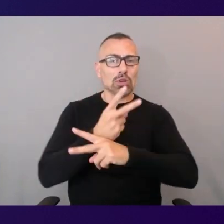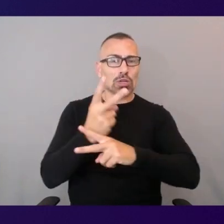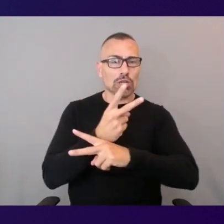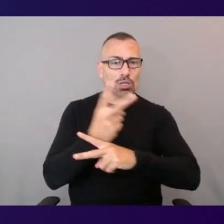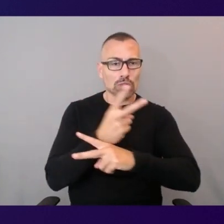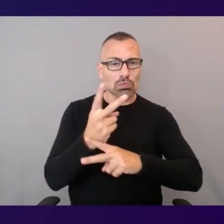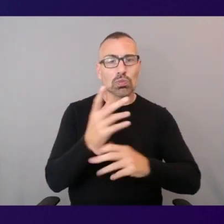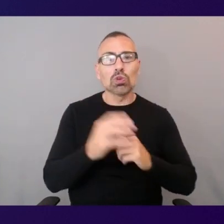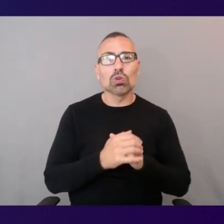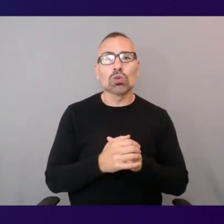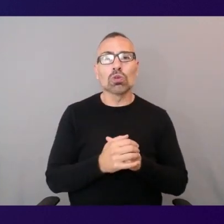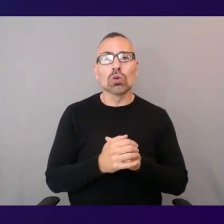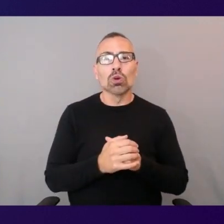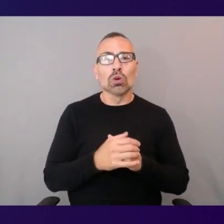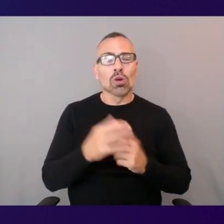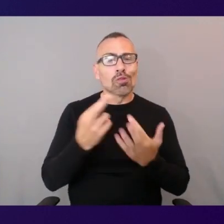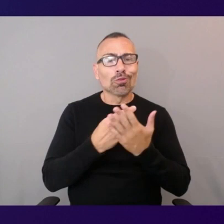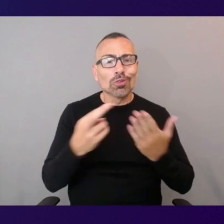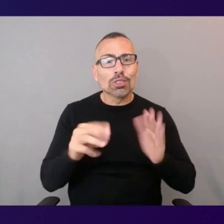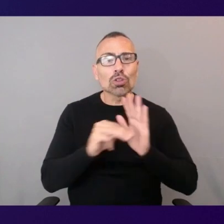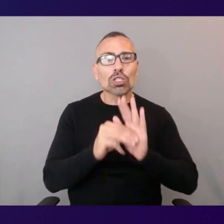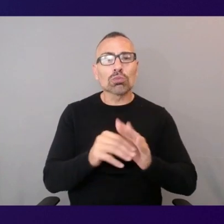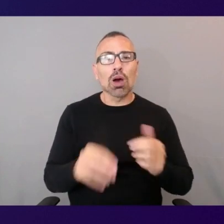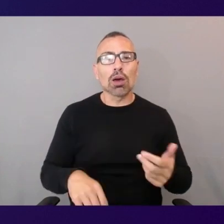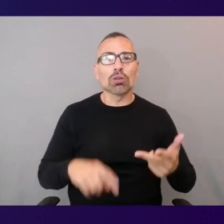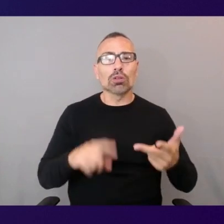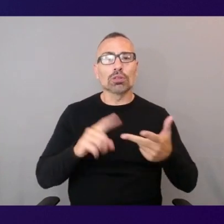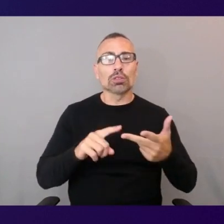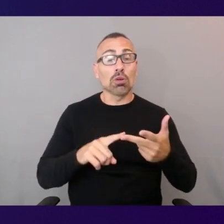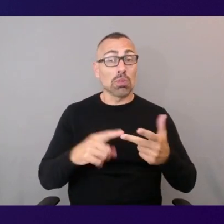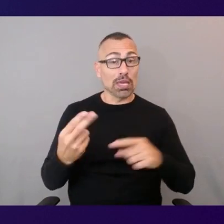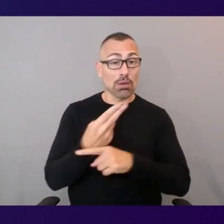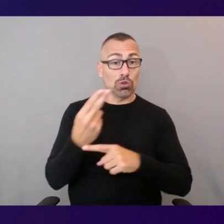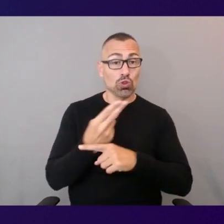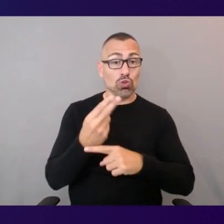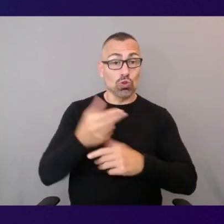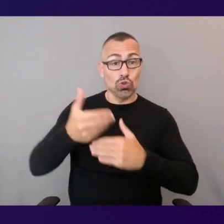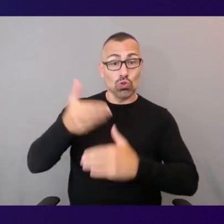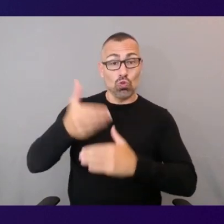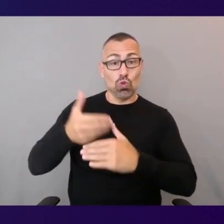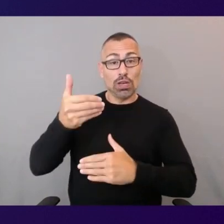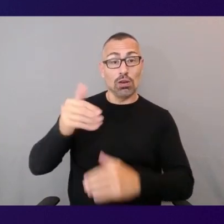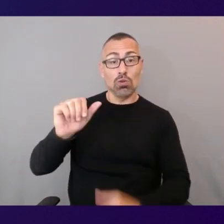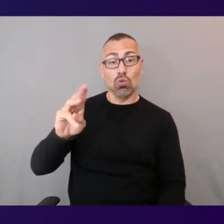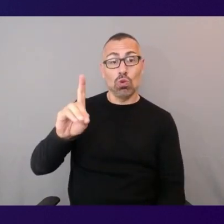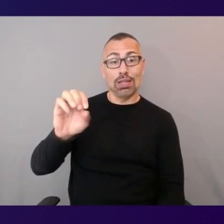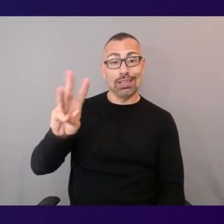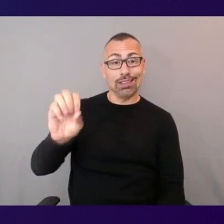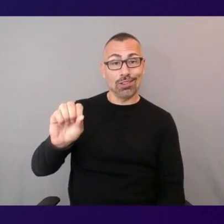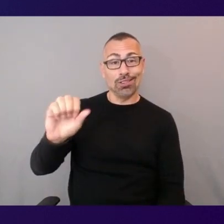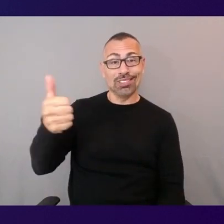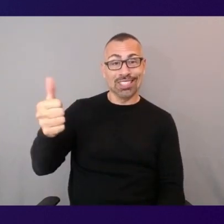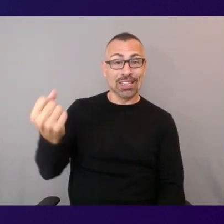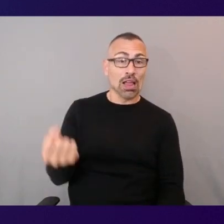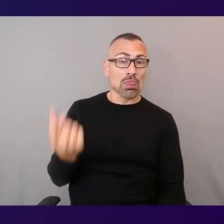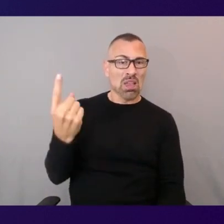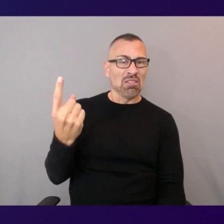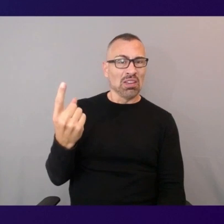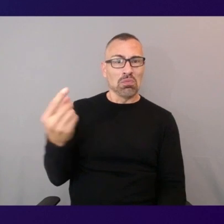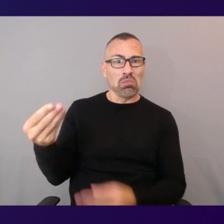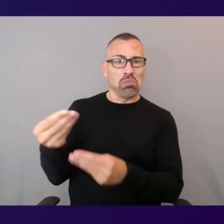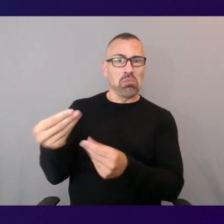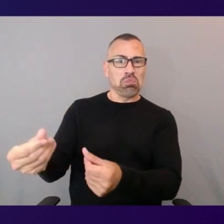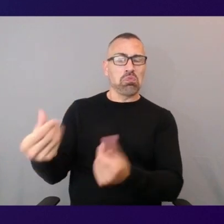desktop world, right? Being able to onboard Windows 10, Windows 11 very seamlessly. We have a whole tool set to make that